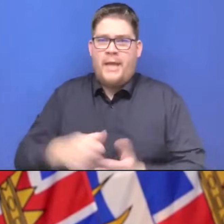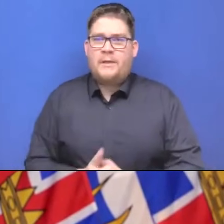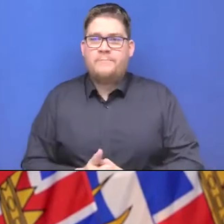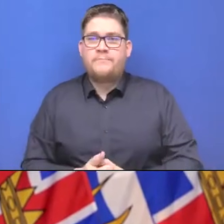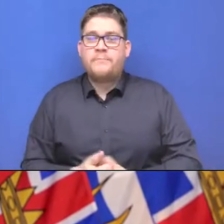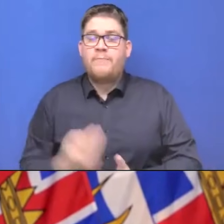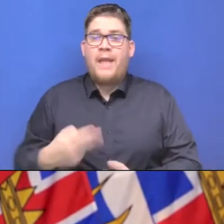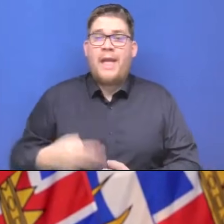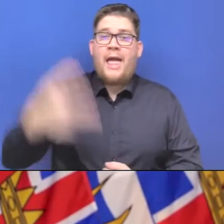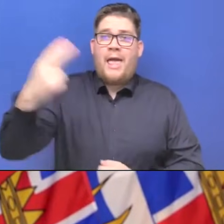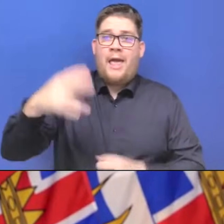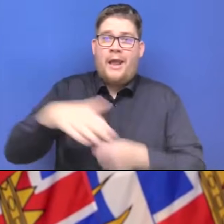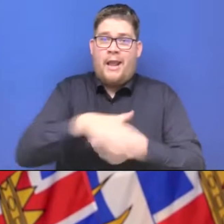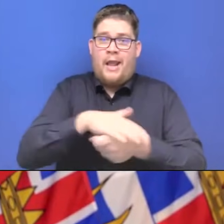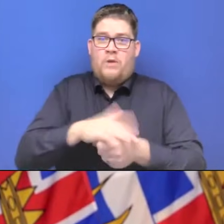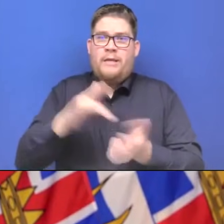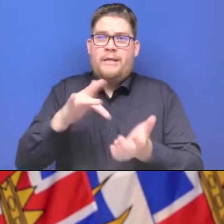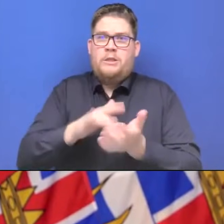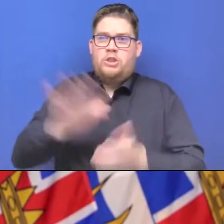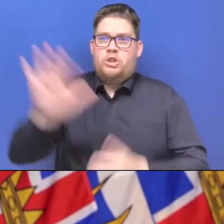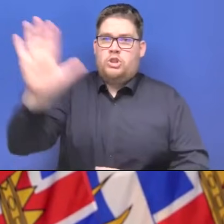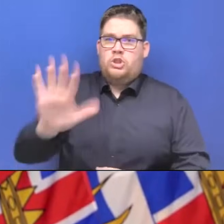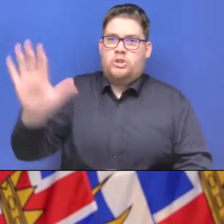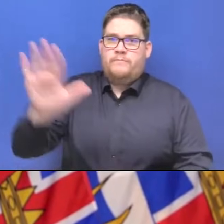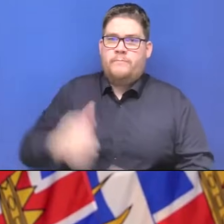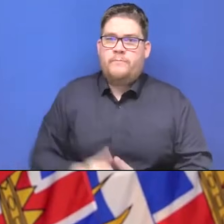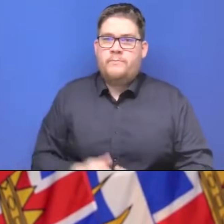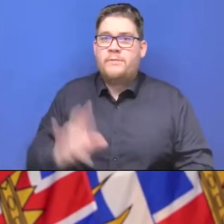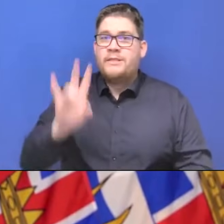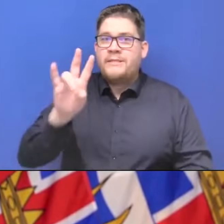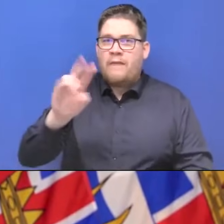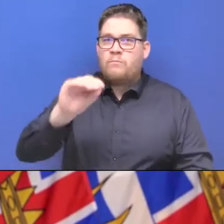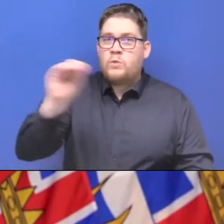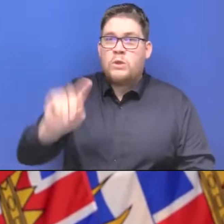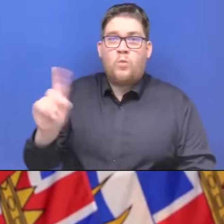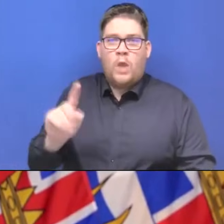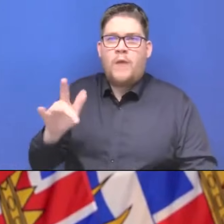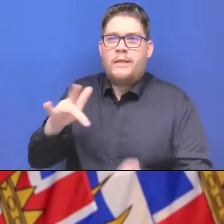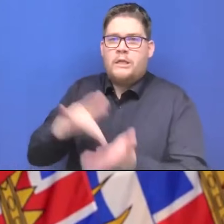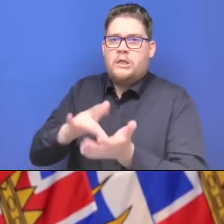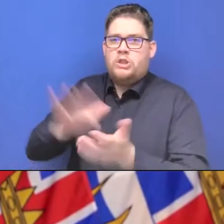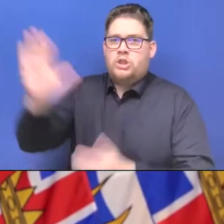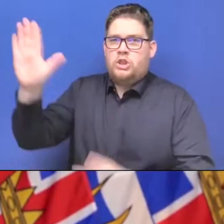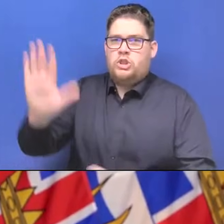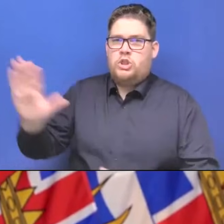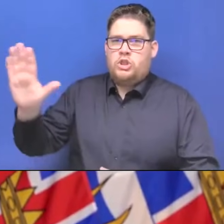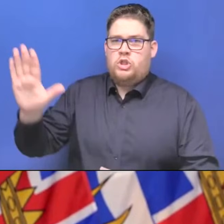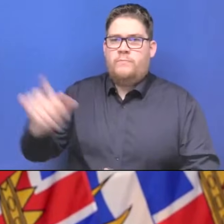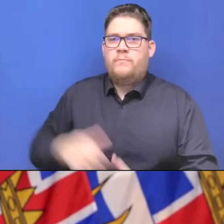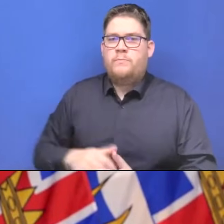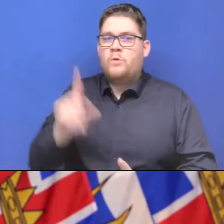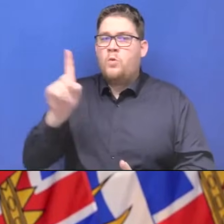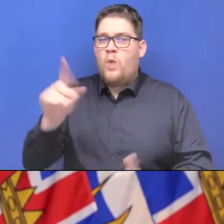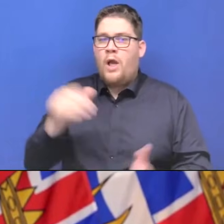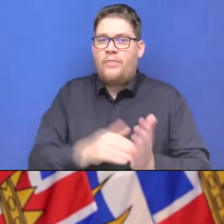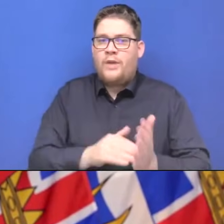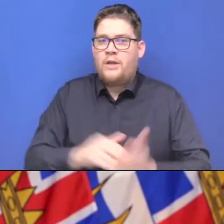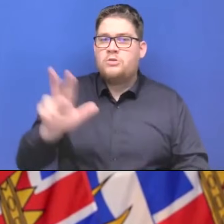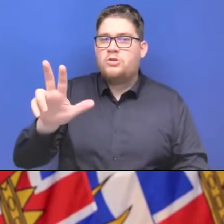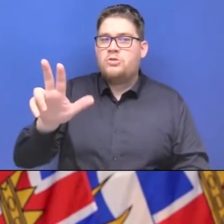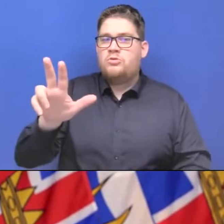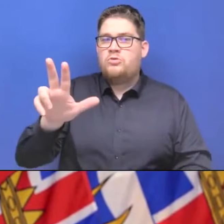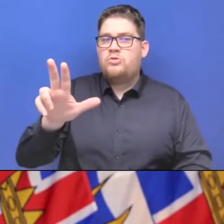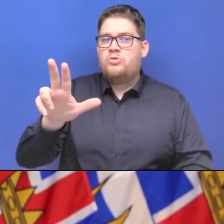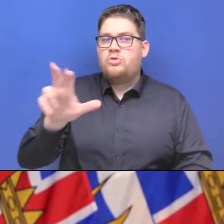Authority. It's 7%. And that unique count is 1,369 employees not